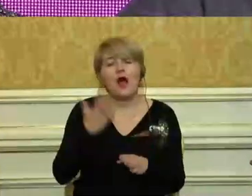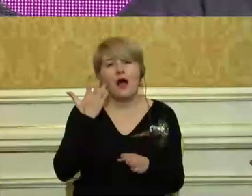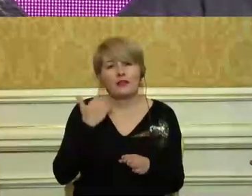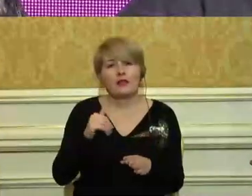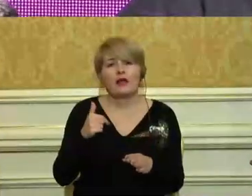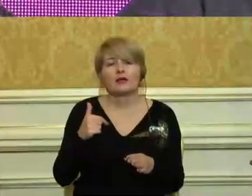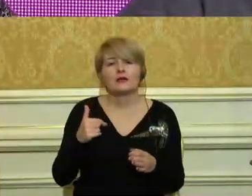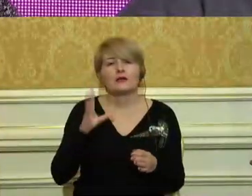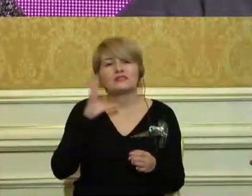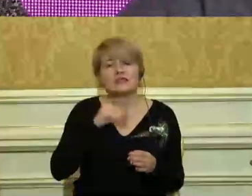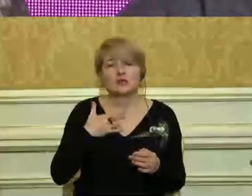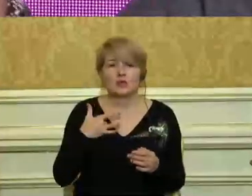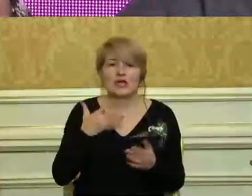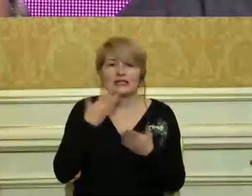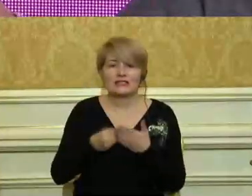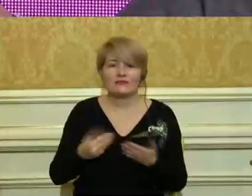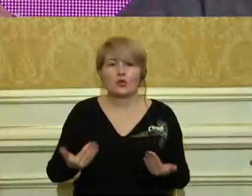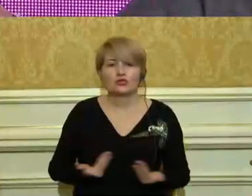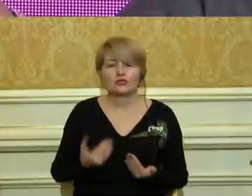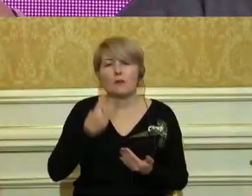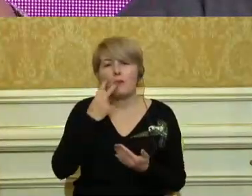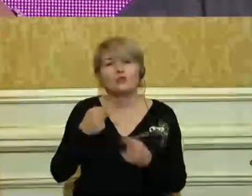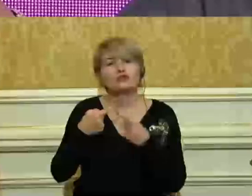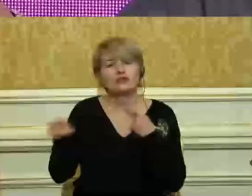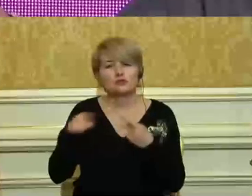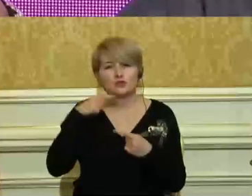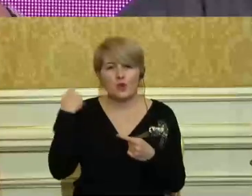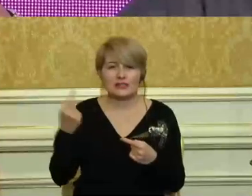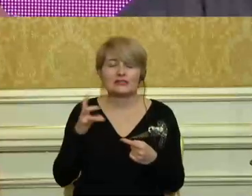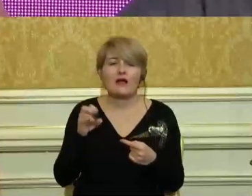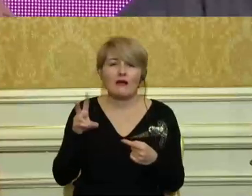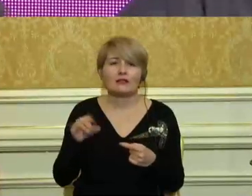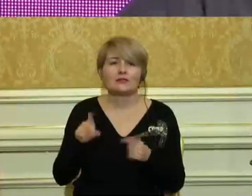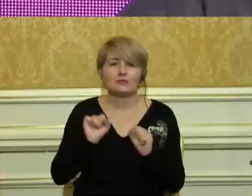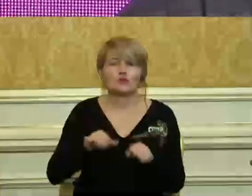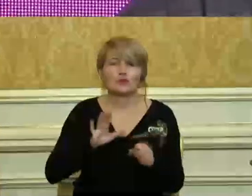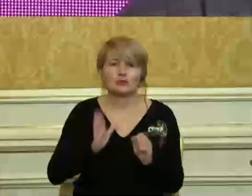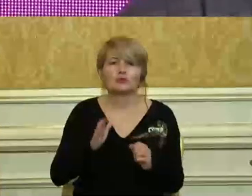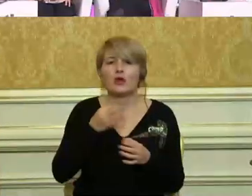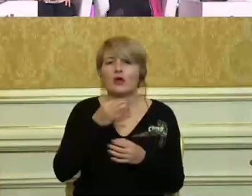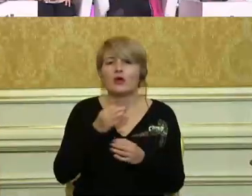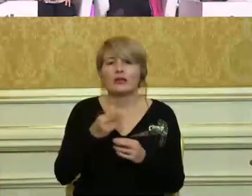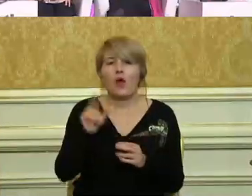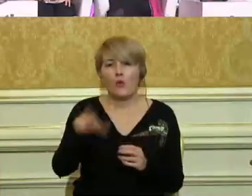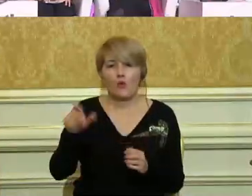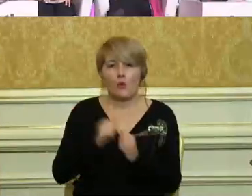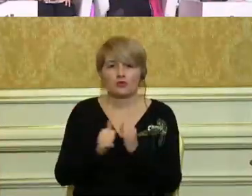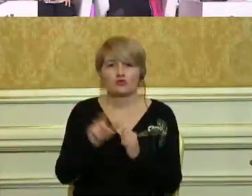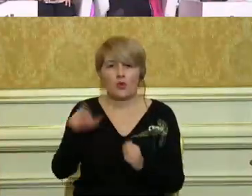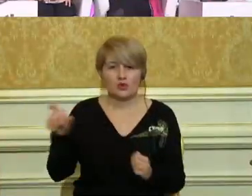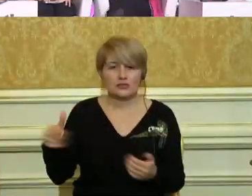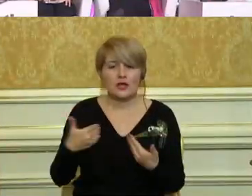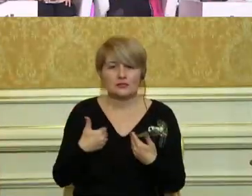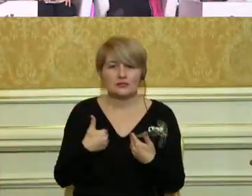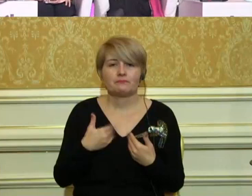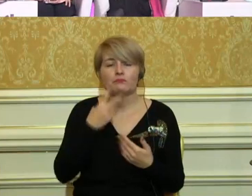But this can be goal for all of us, to have different democratic Russia as well in